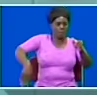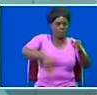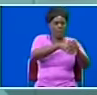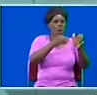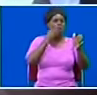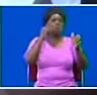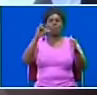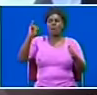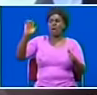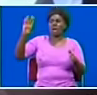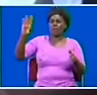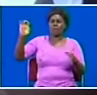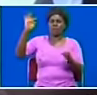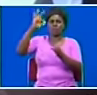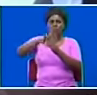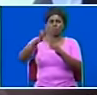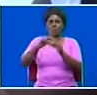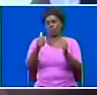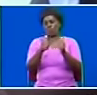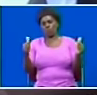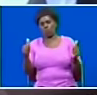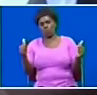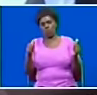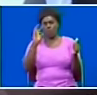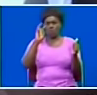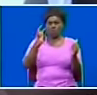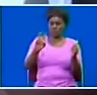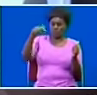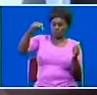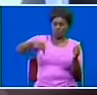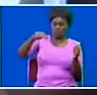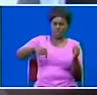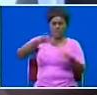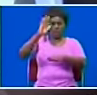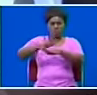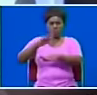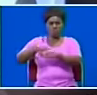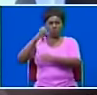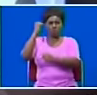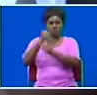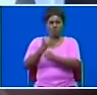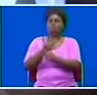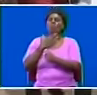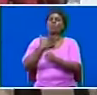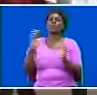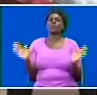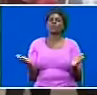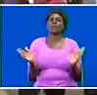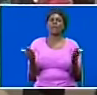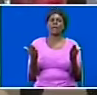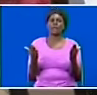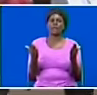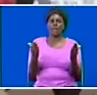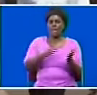IEBC itafanya uchaguzi ulio mwema, ulio bora. Vile umeona kama siku ya leo wamefanya kazi mzuri na tunataka kuwa encourage wafanye hivyo